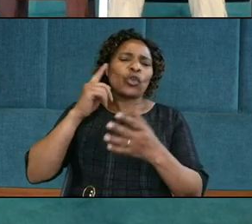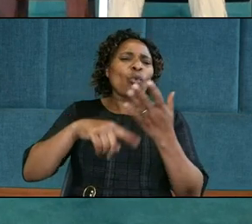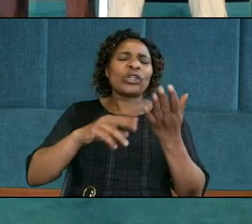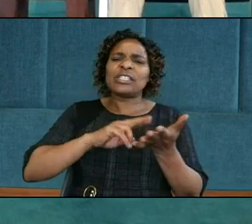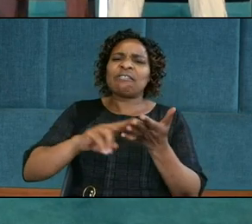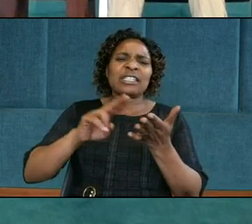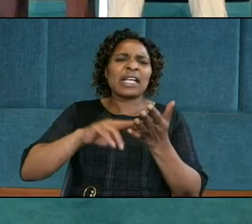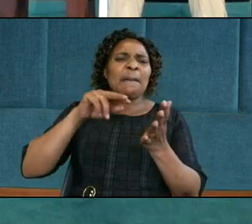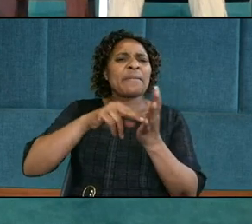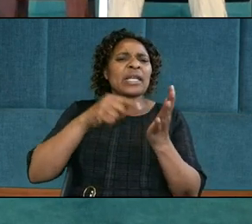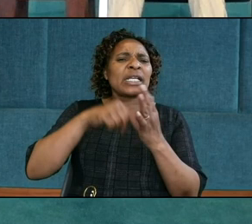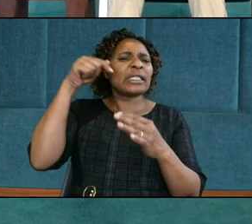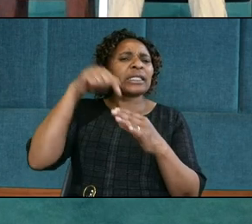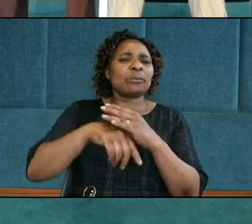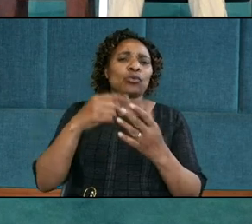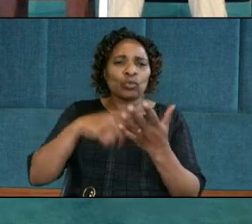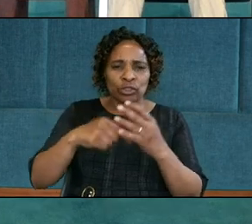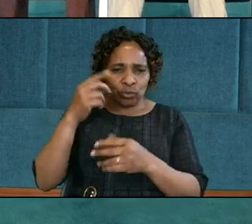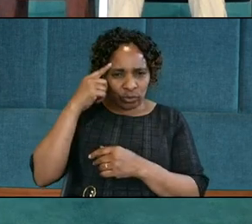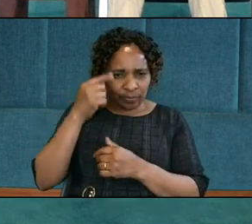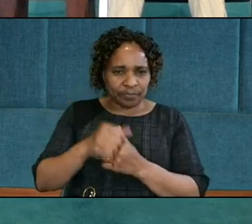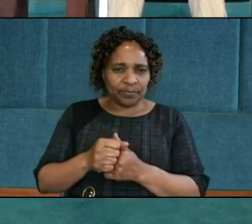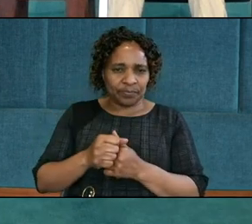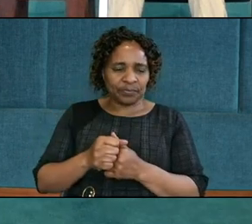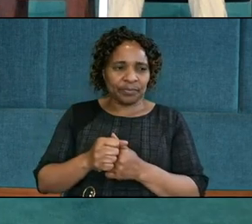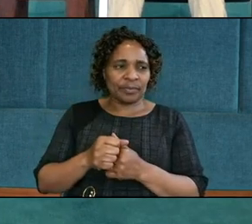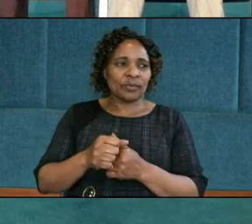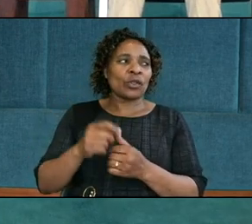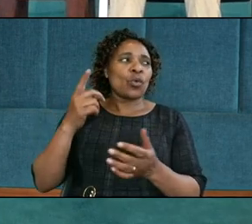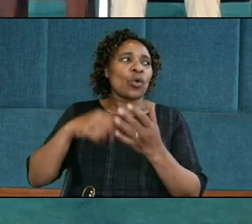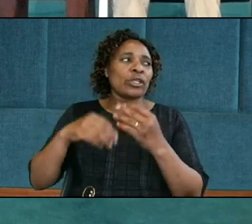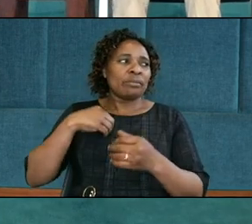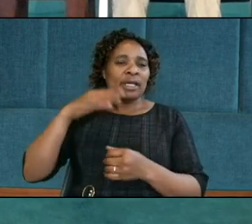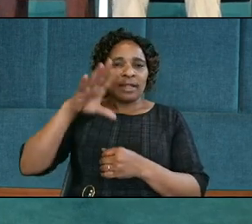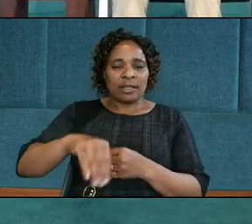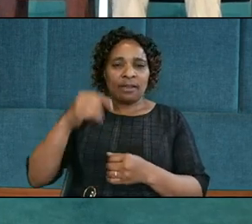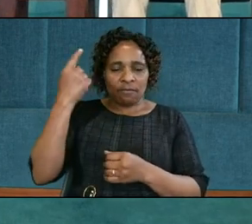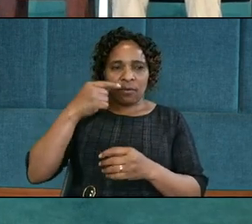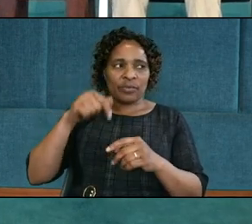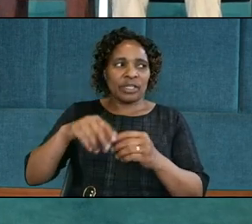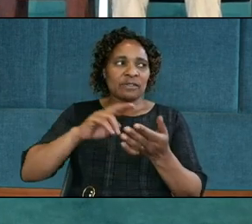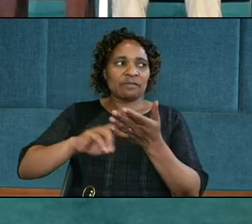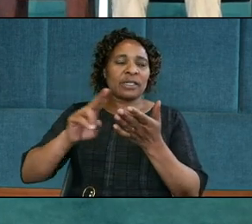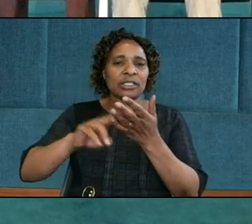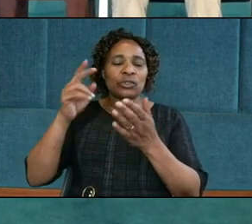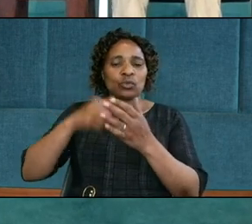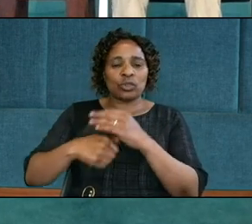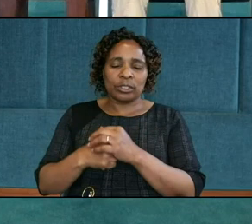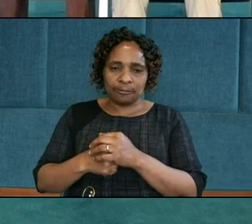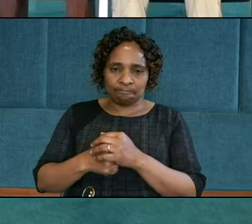text? Leka, what do you think? What I can take from this text is that